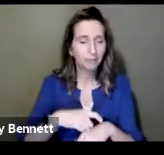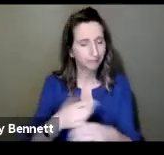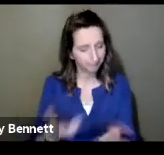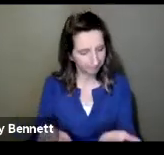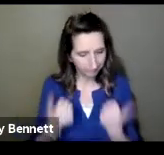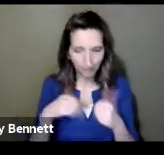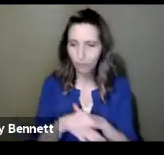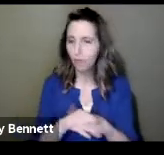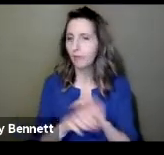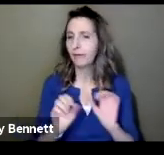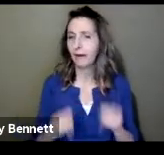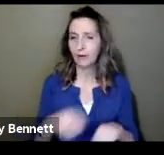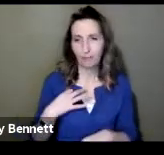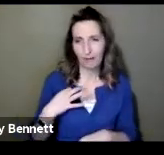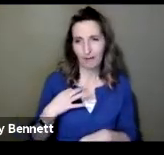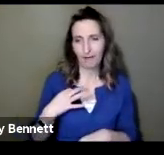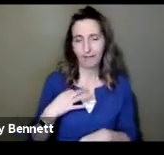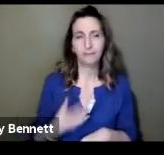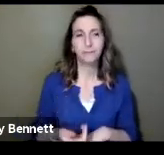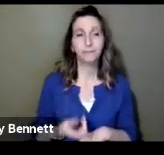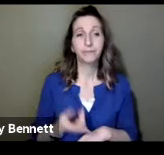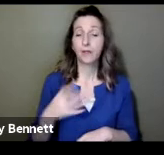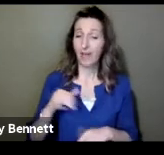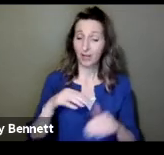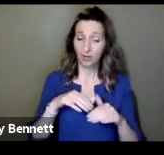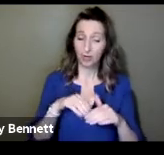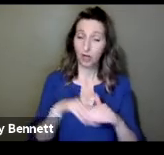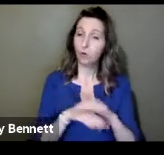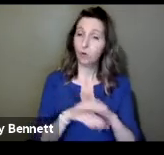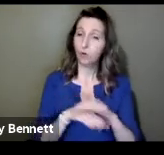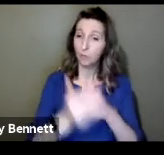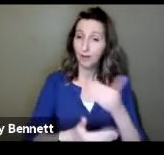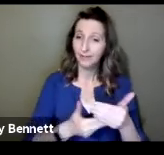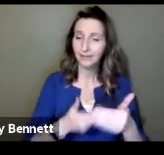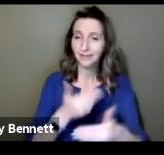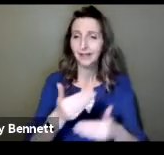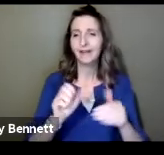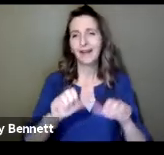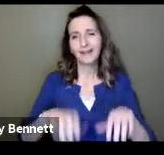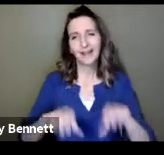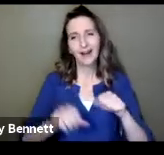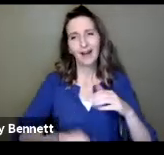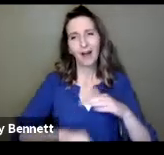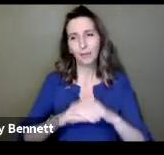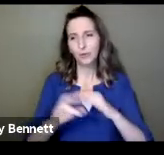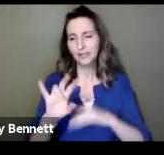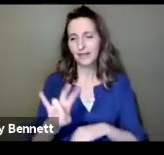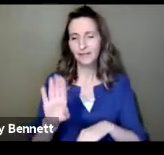enrollment process? The enrollment process can take up to 7 business days, depending